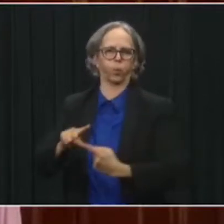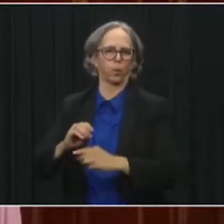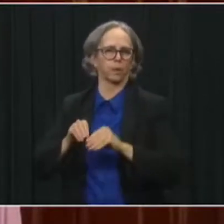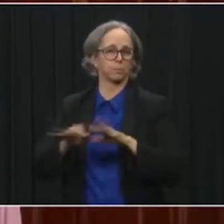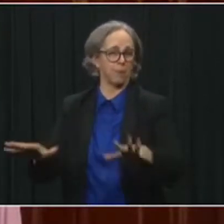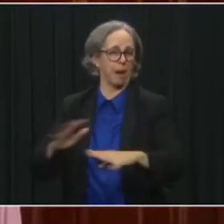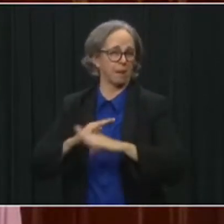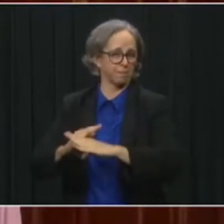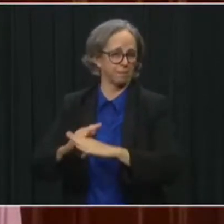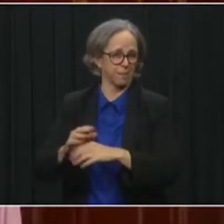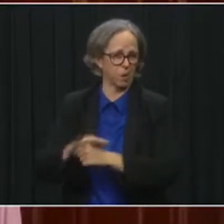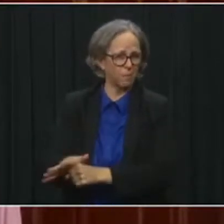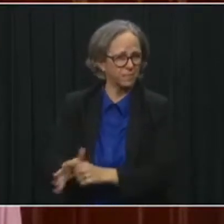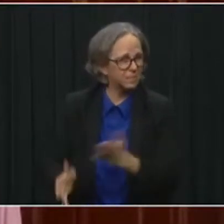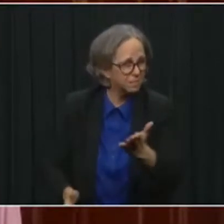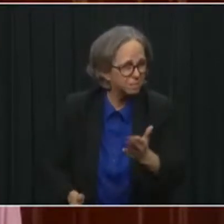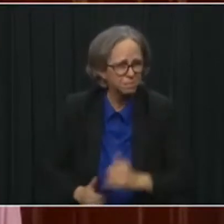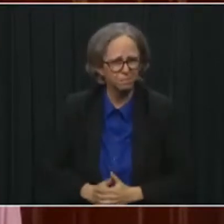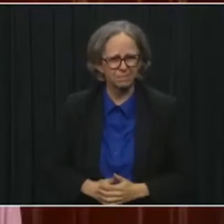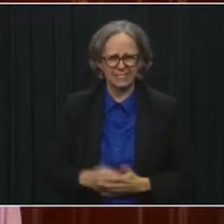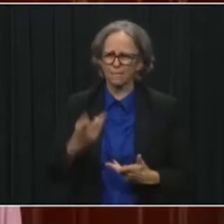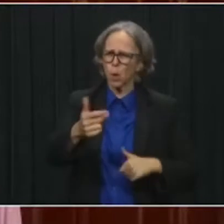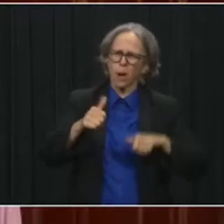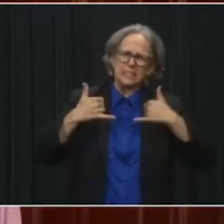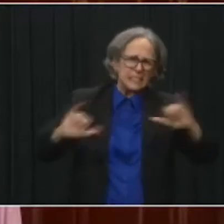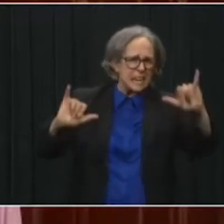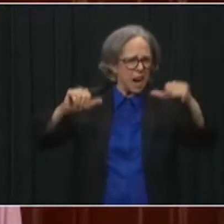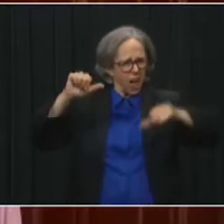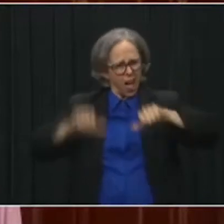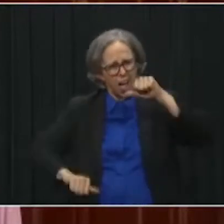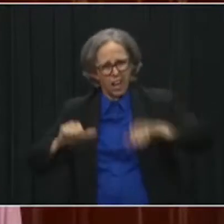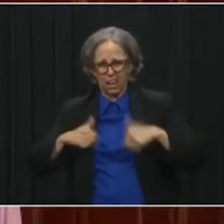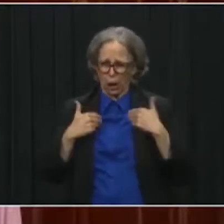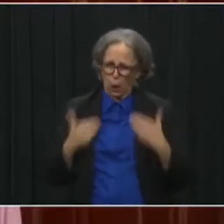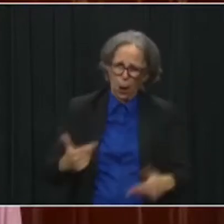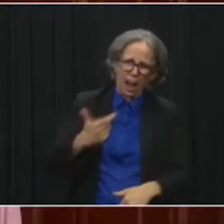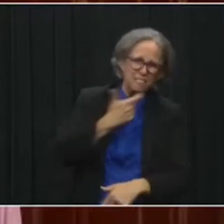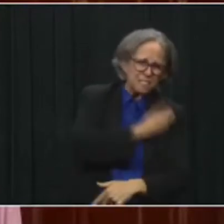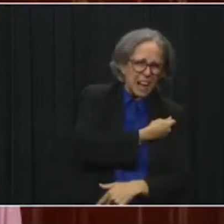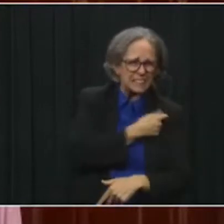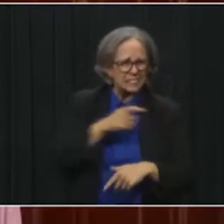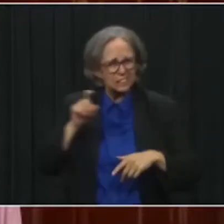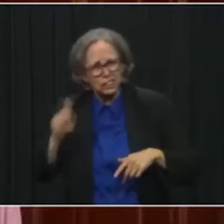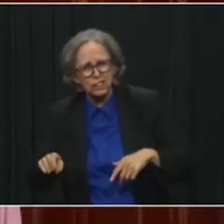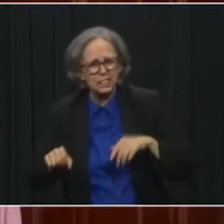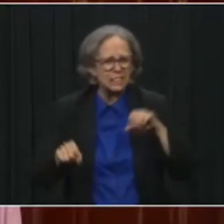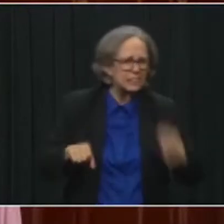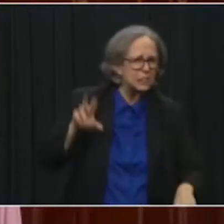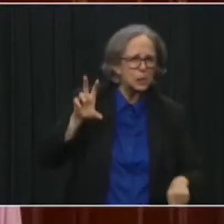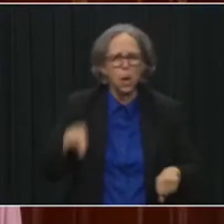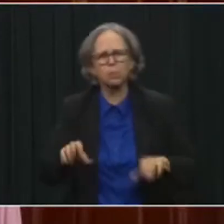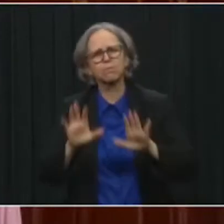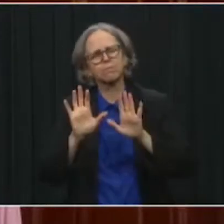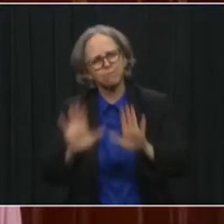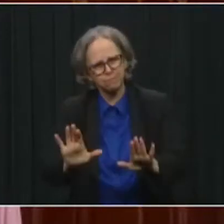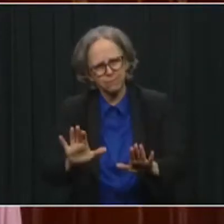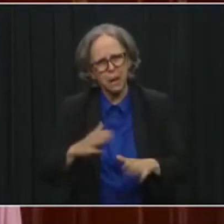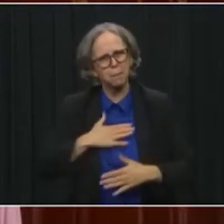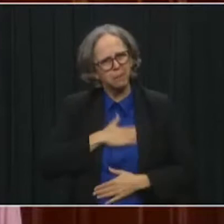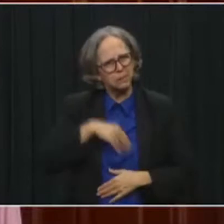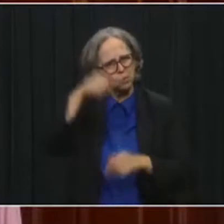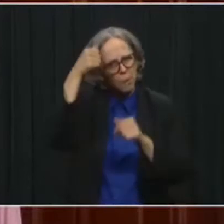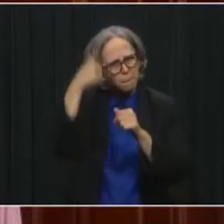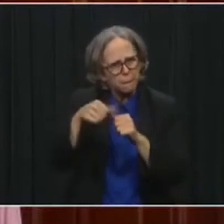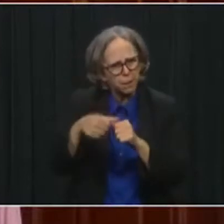whether to go ahead and get the COVID-19 vaccine, please remember, this is not the common